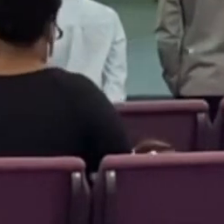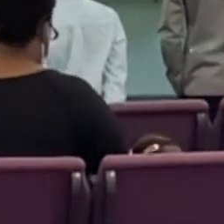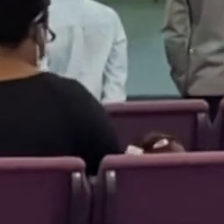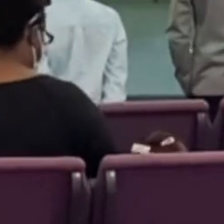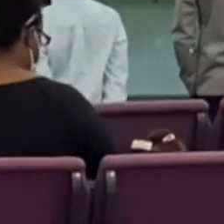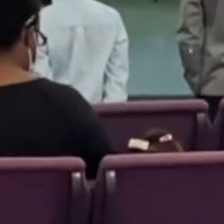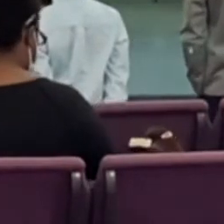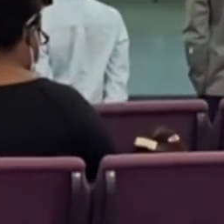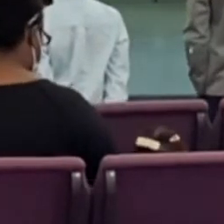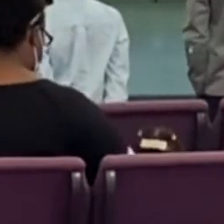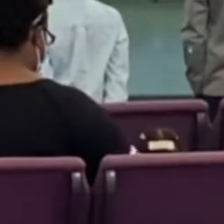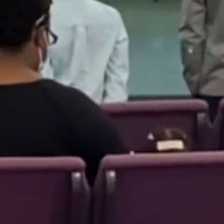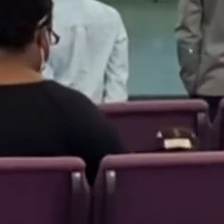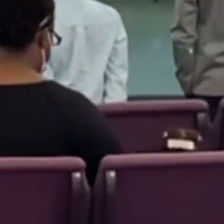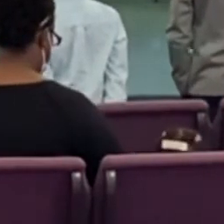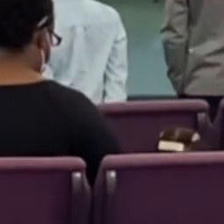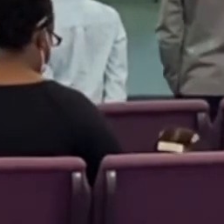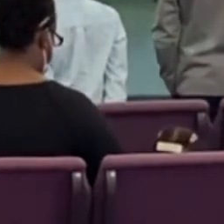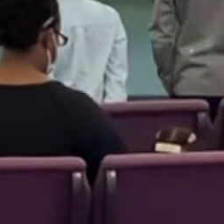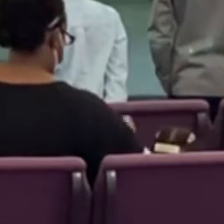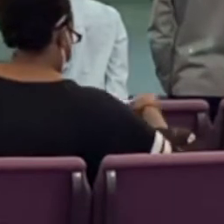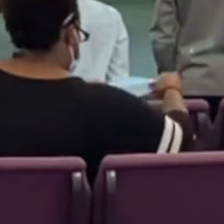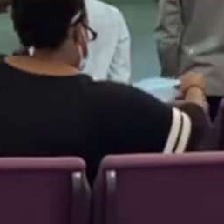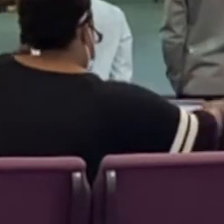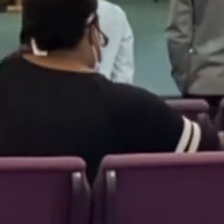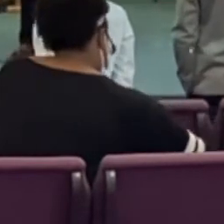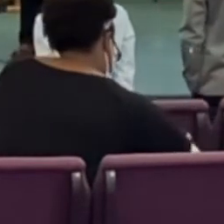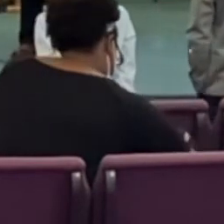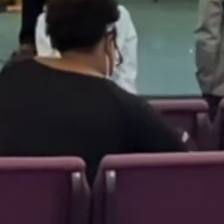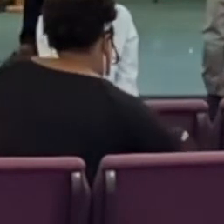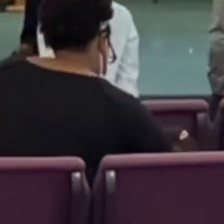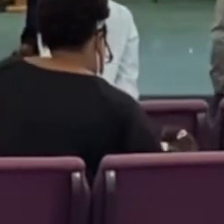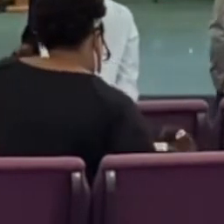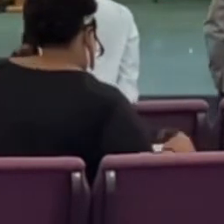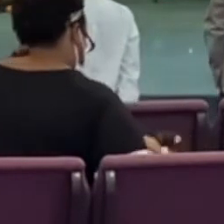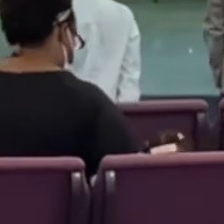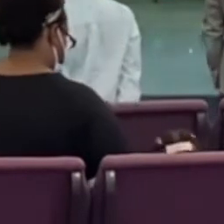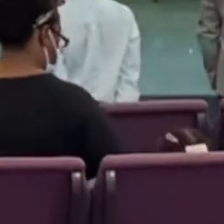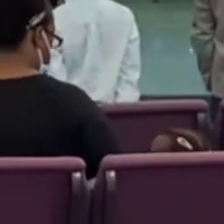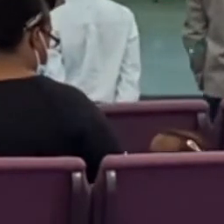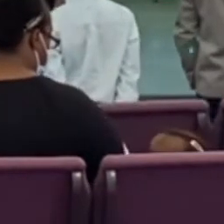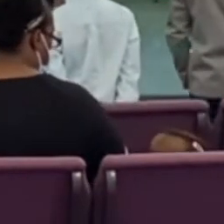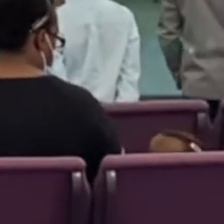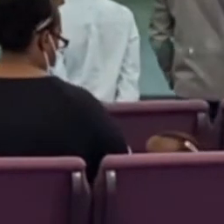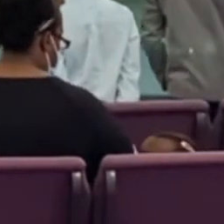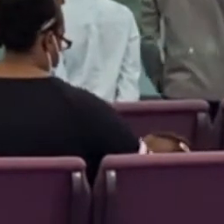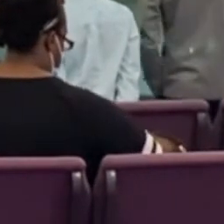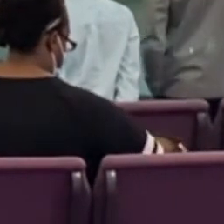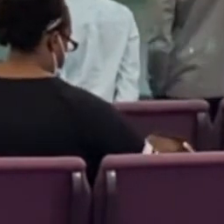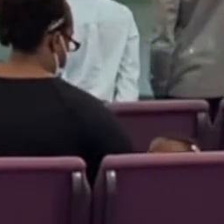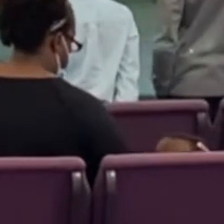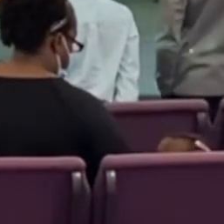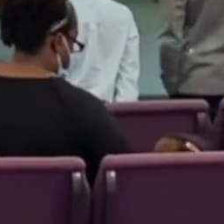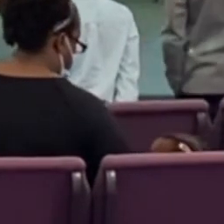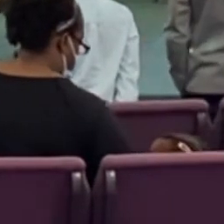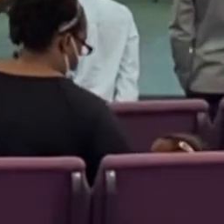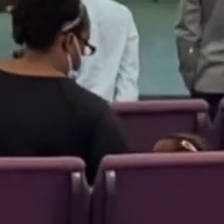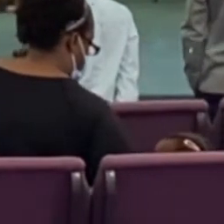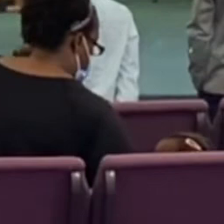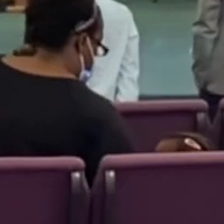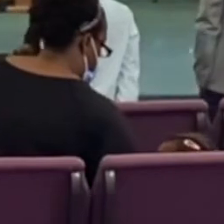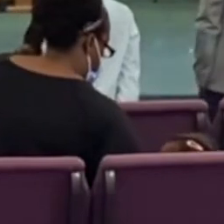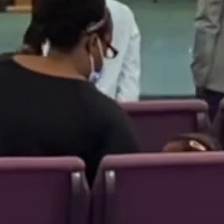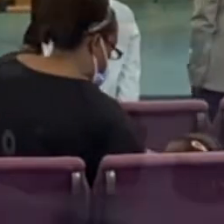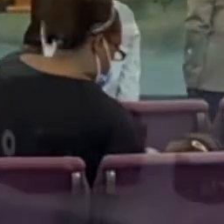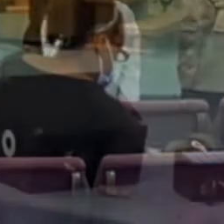this, all of the things that he brought to their minds, they were pricked in their heart and said unto Peter and the